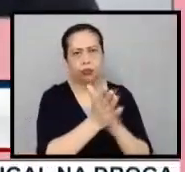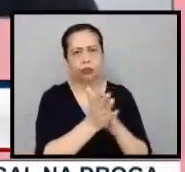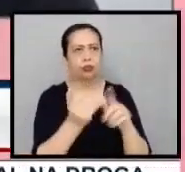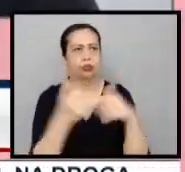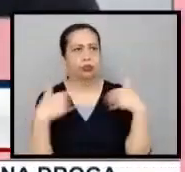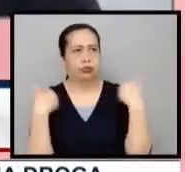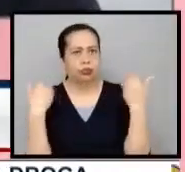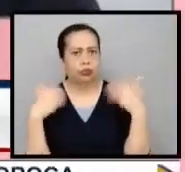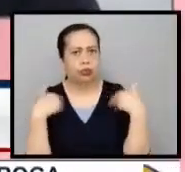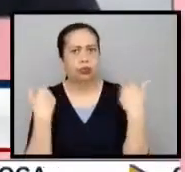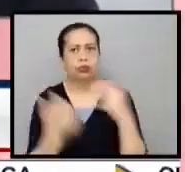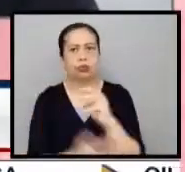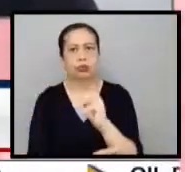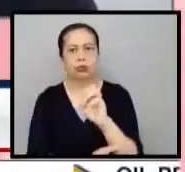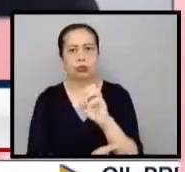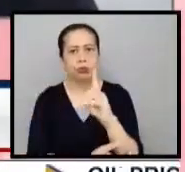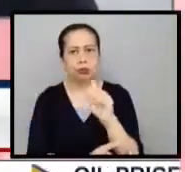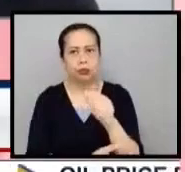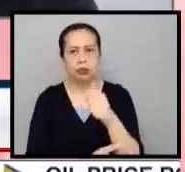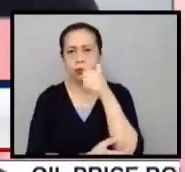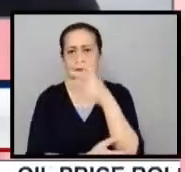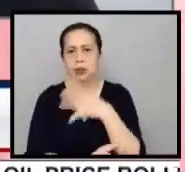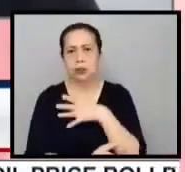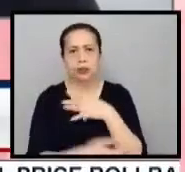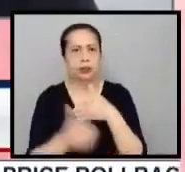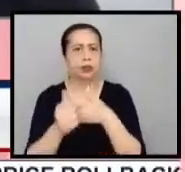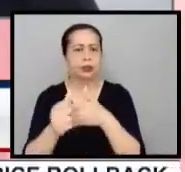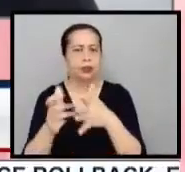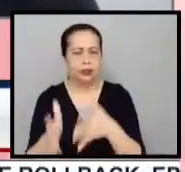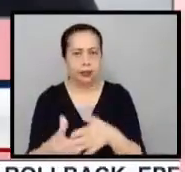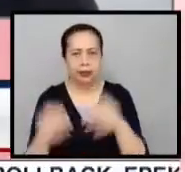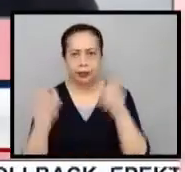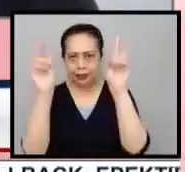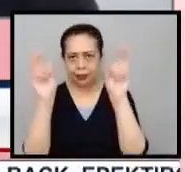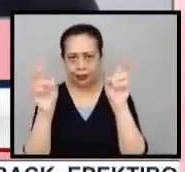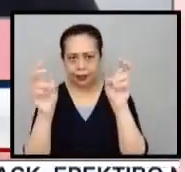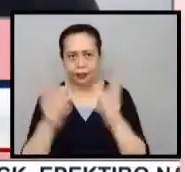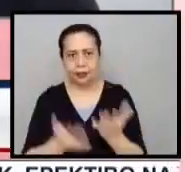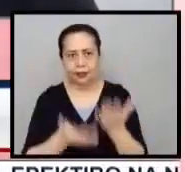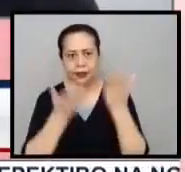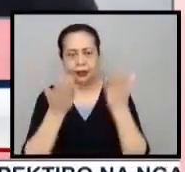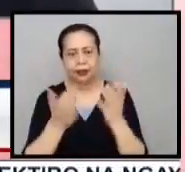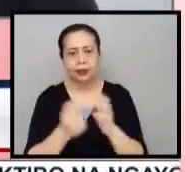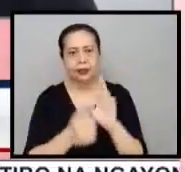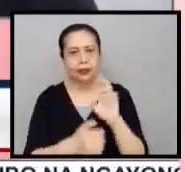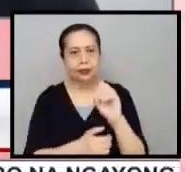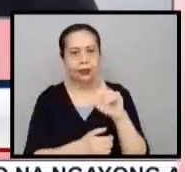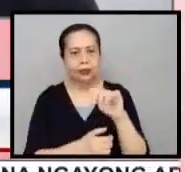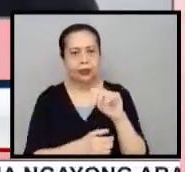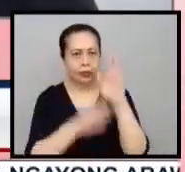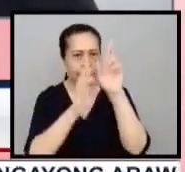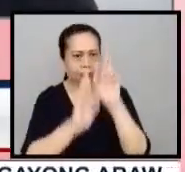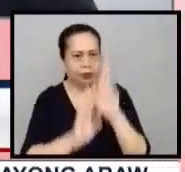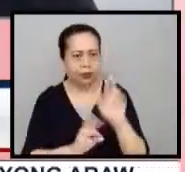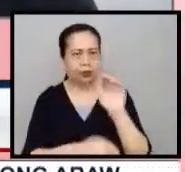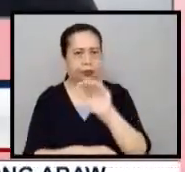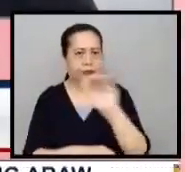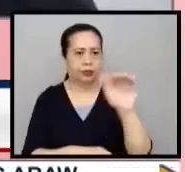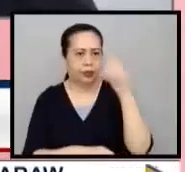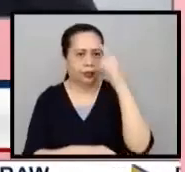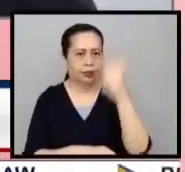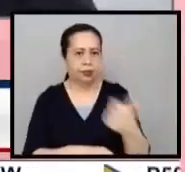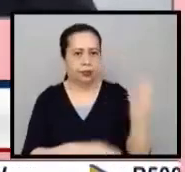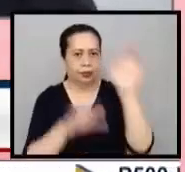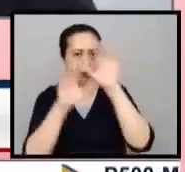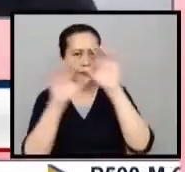women leaders. So ito po yung pamagat ng resolution. A resolution respectfully calling for His Excellency President